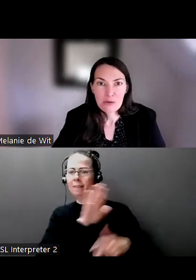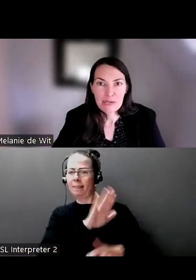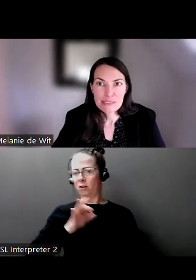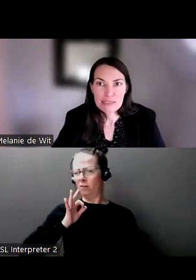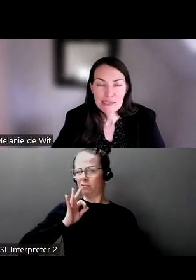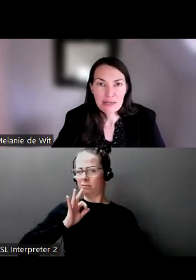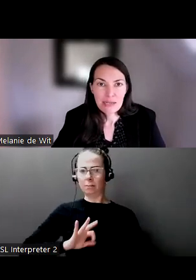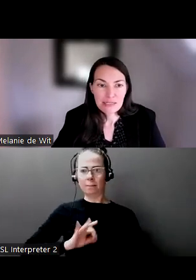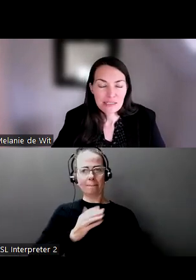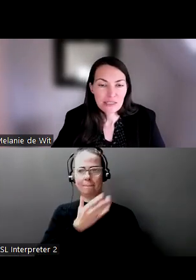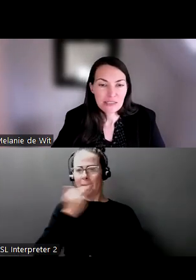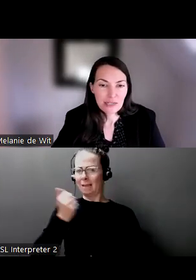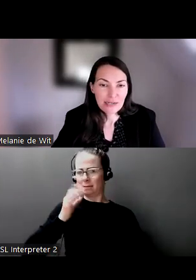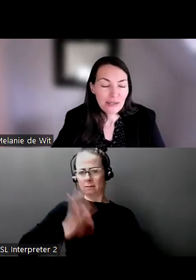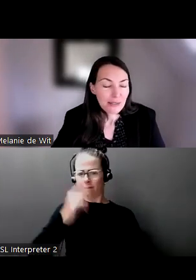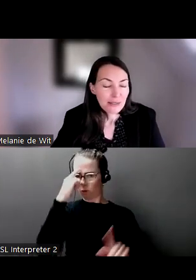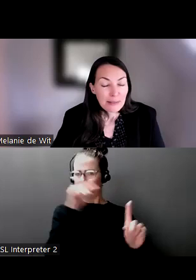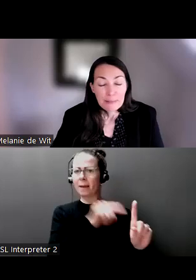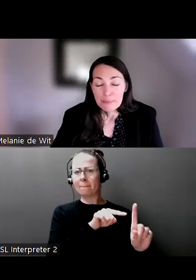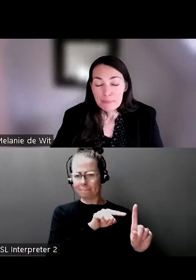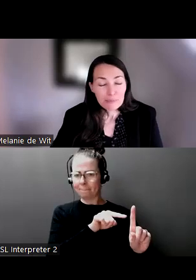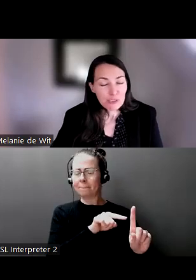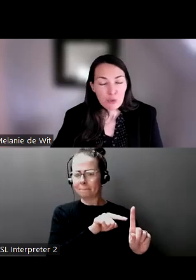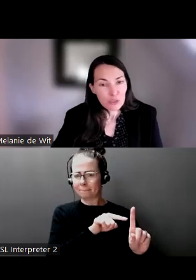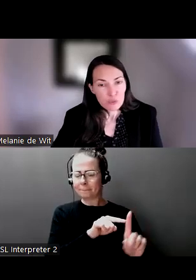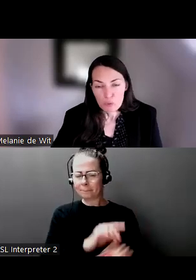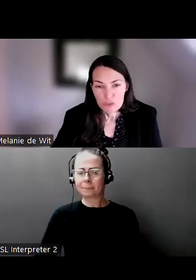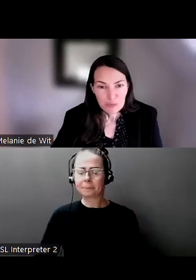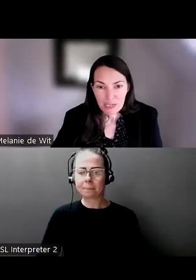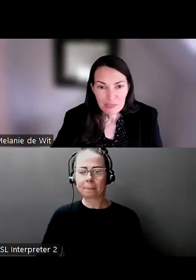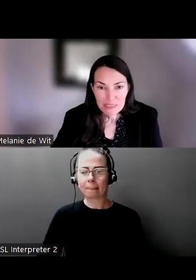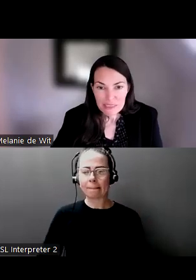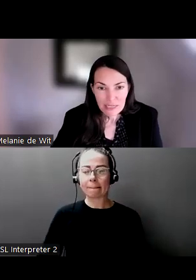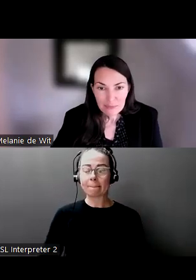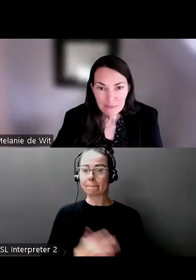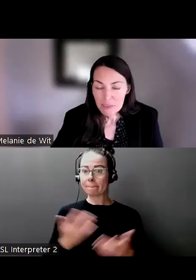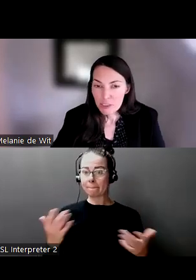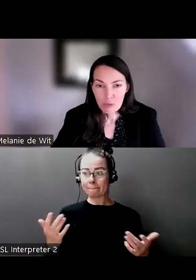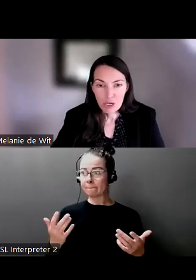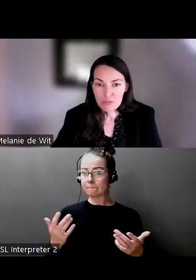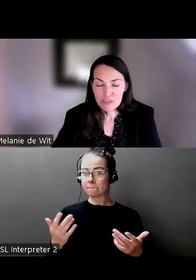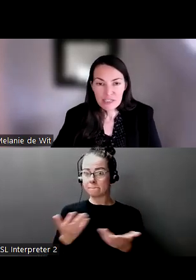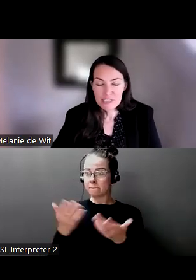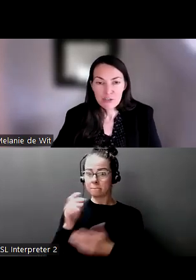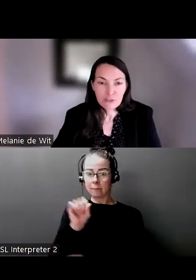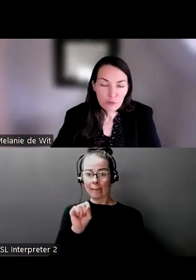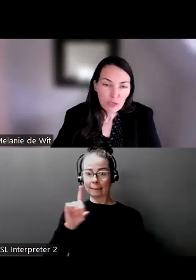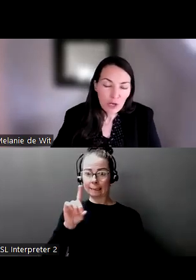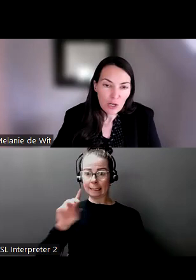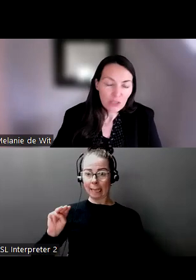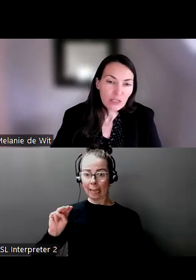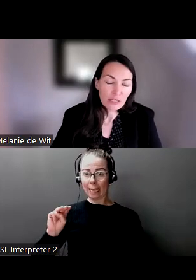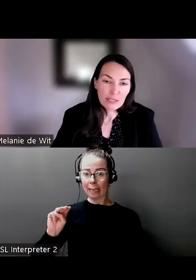is how an SDM has to decide. But people don't go to school to become an SDM. You know, often it's a